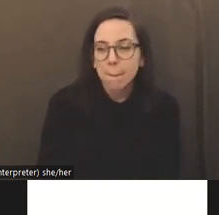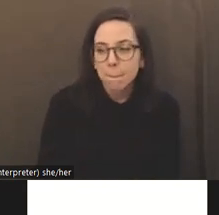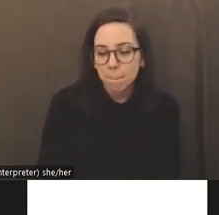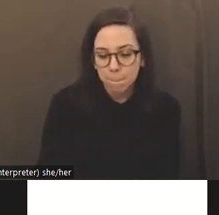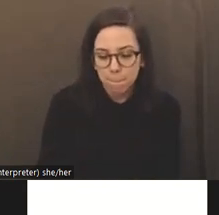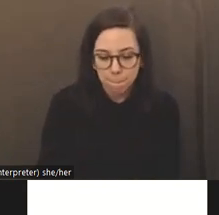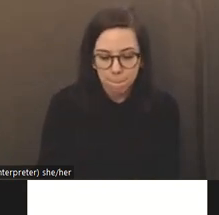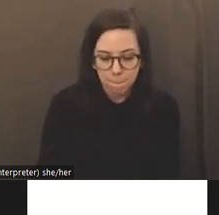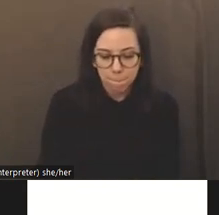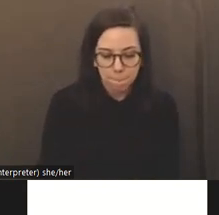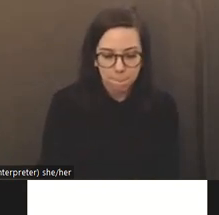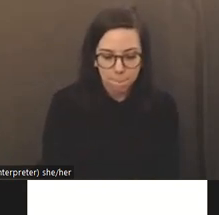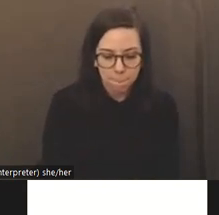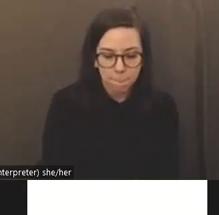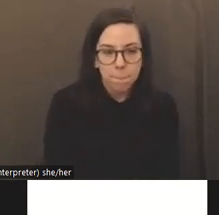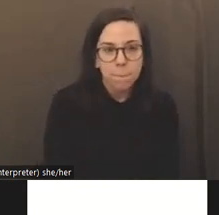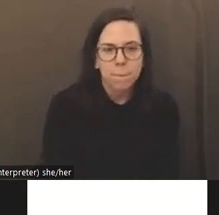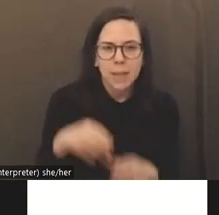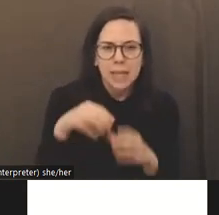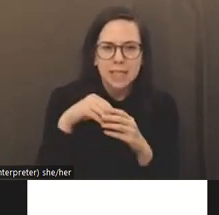Inside Out.